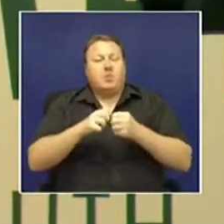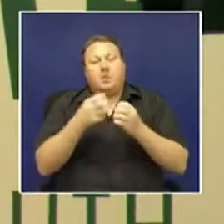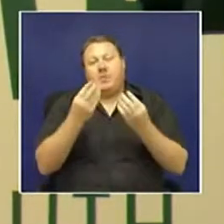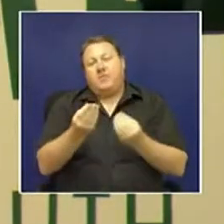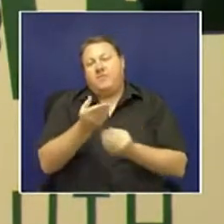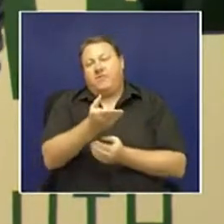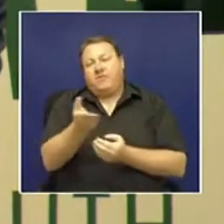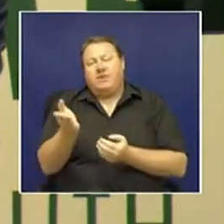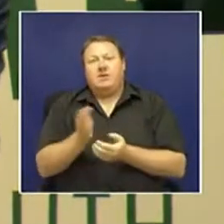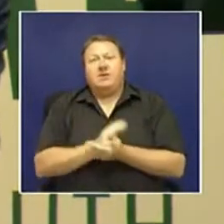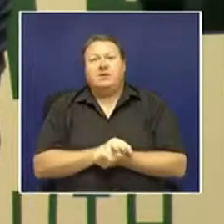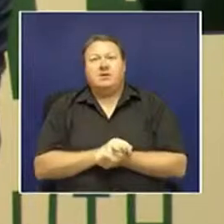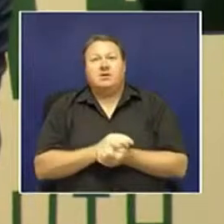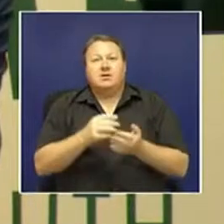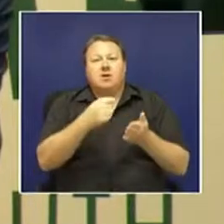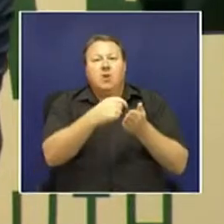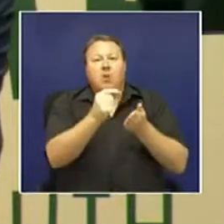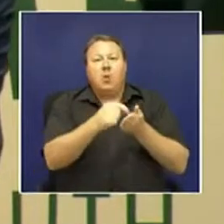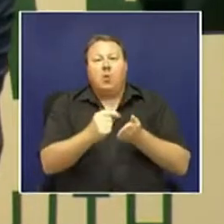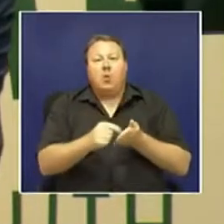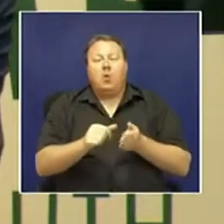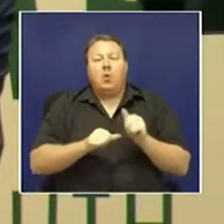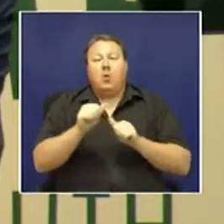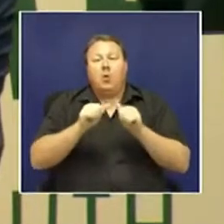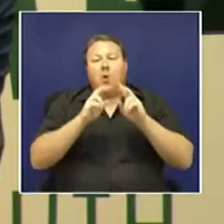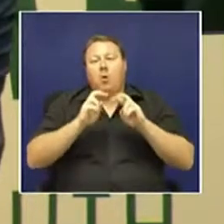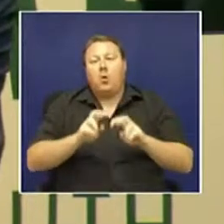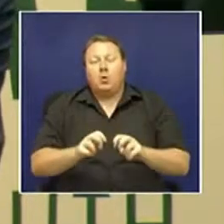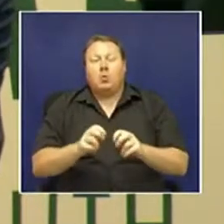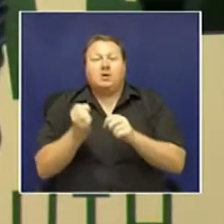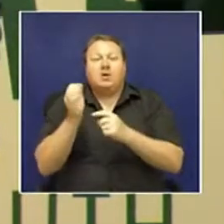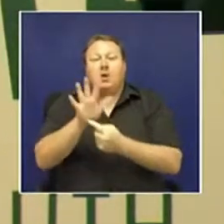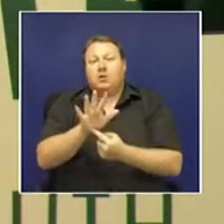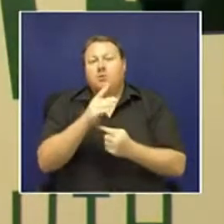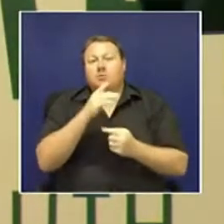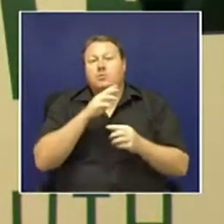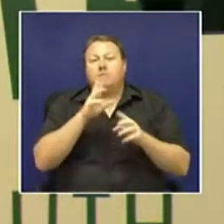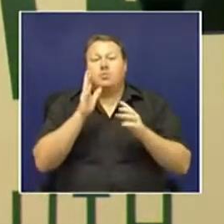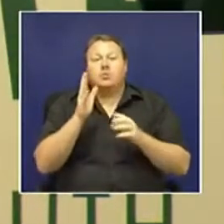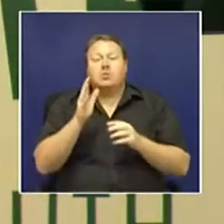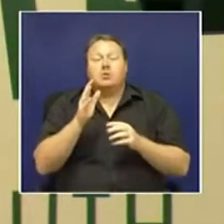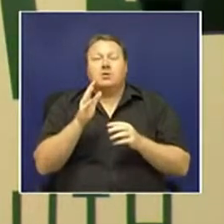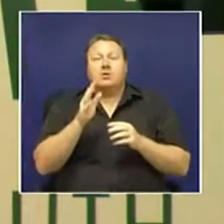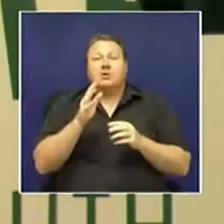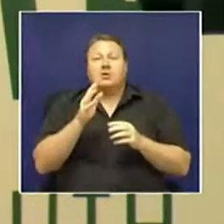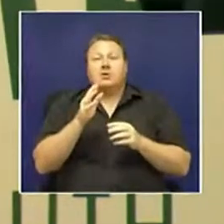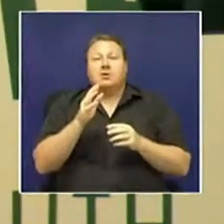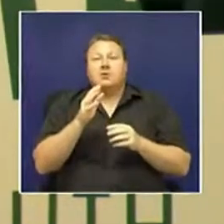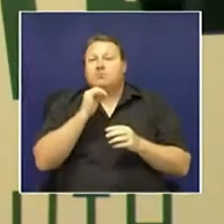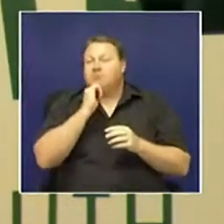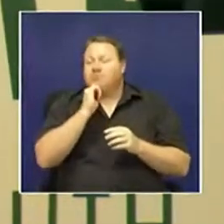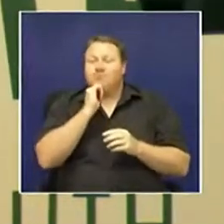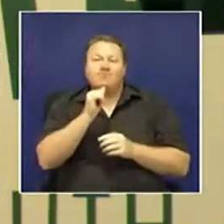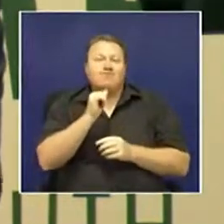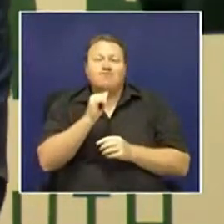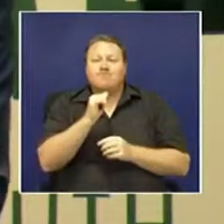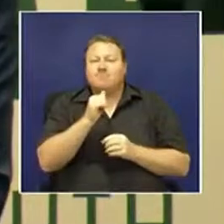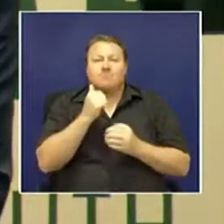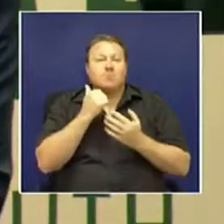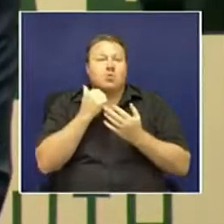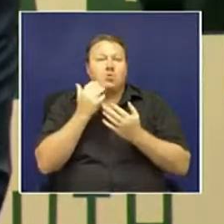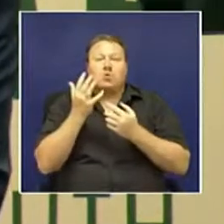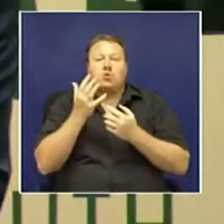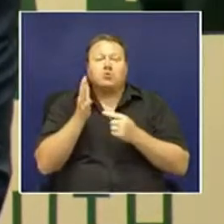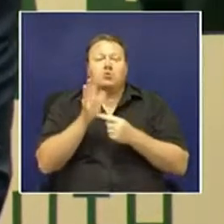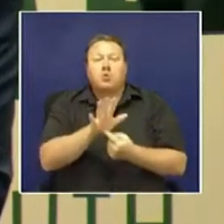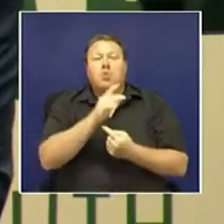Audit outcomes highlight this unacceptable reality. 63% of municipalities are in financial distress and the